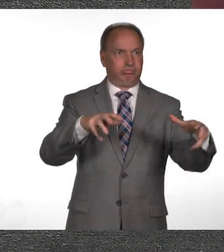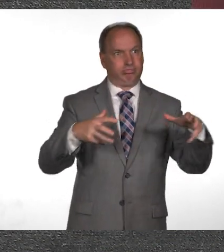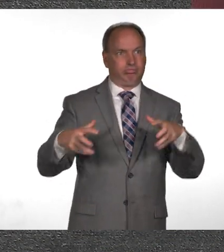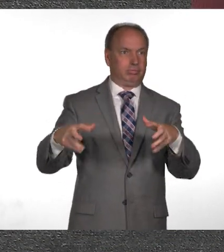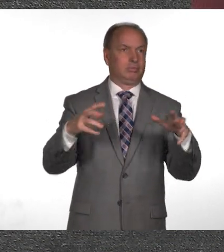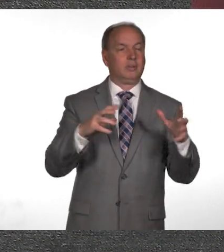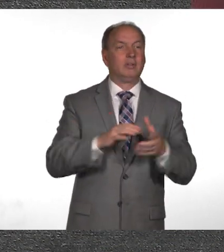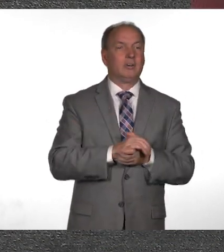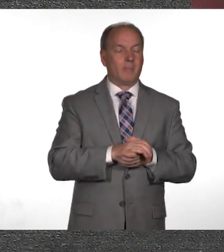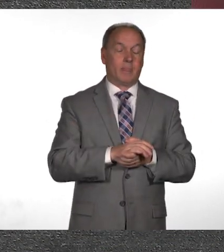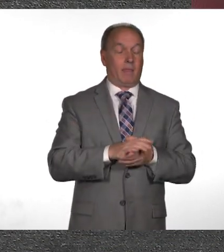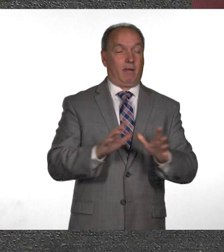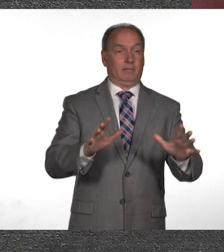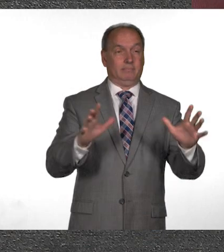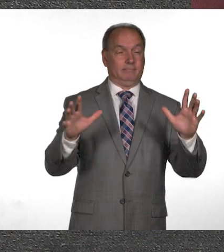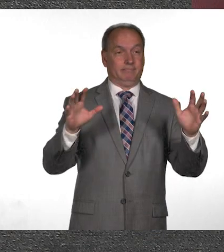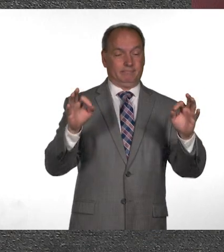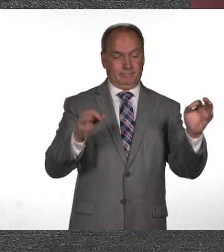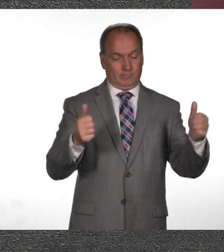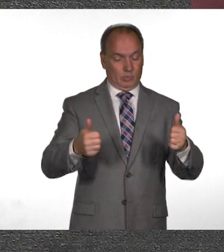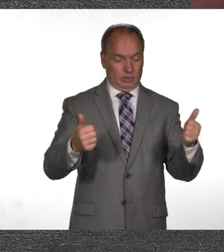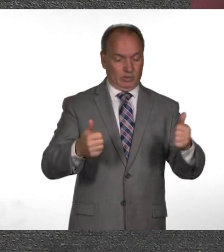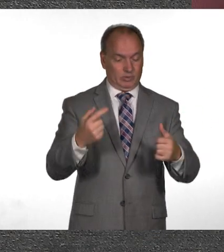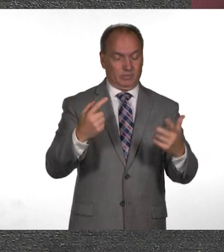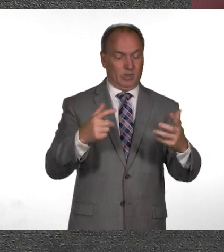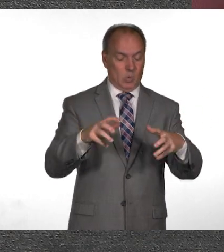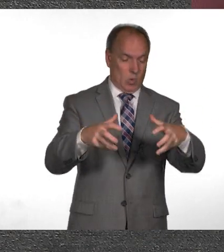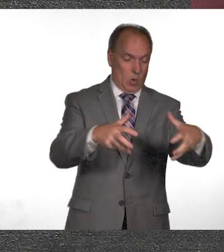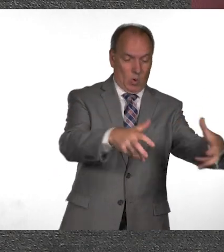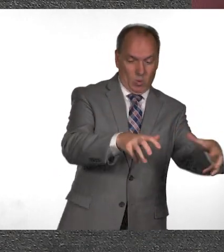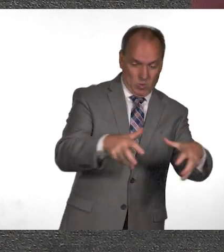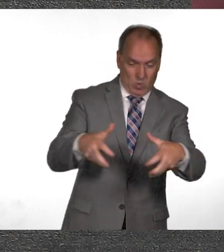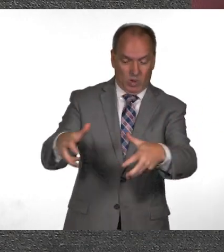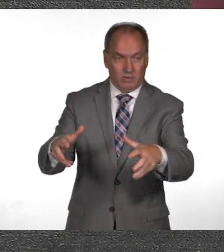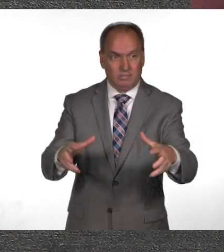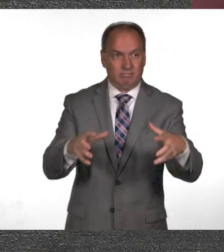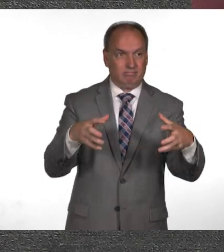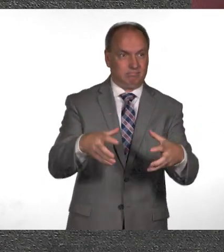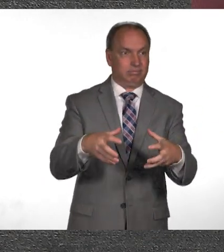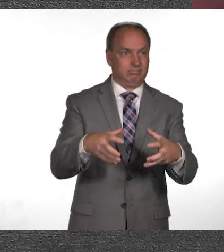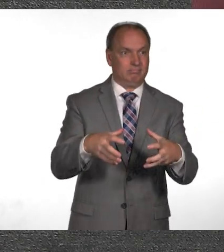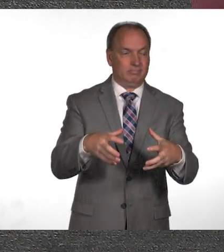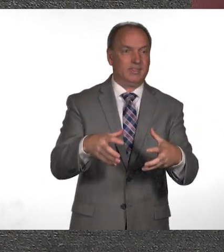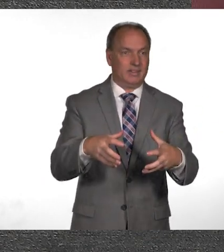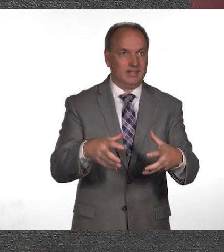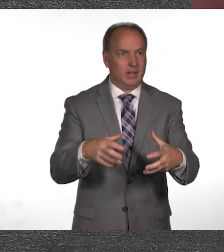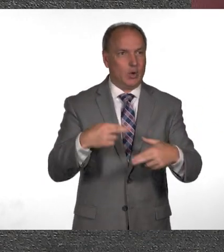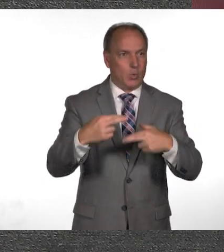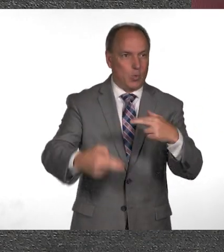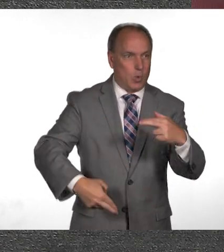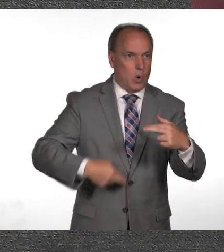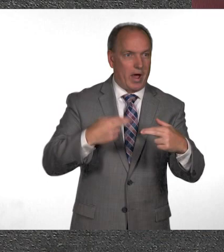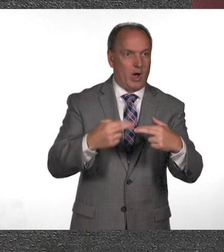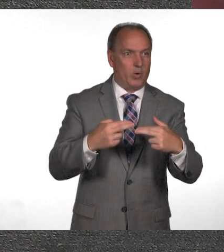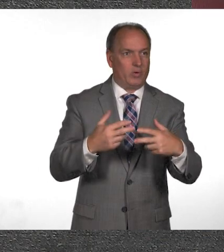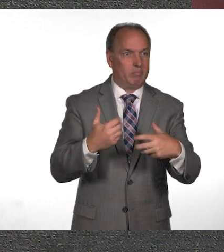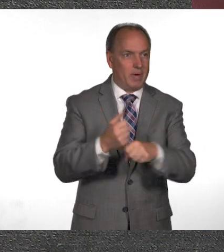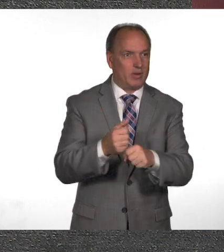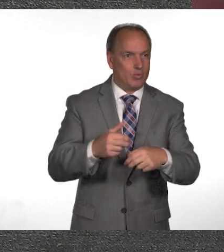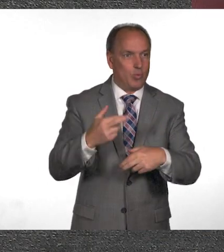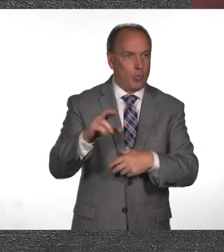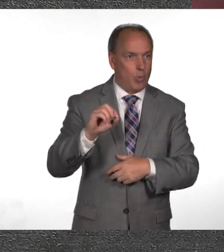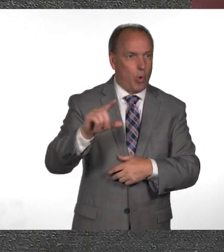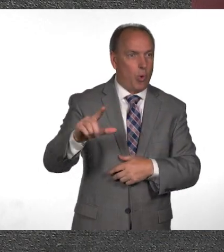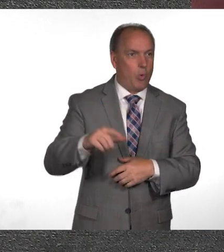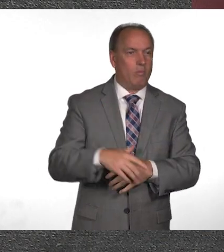place. They're kind of hard to keep track of. They're rolling away from me. Balls roll because they're round, huh? Yeah, they